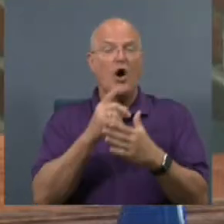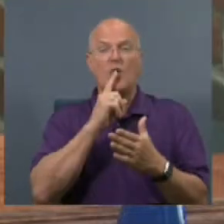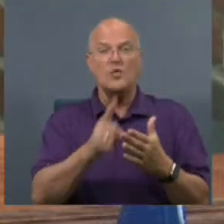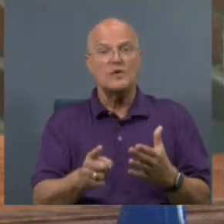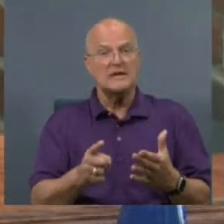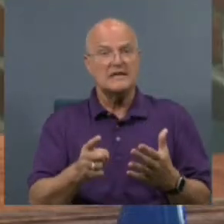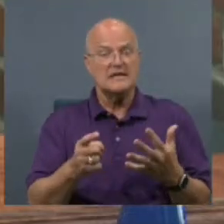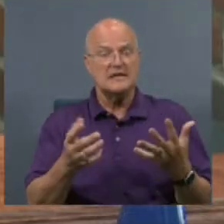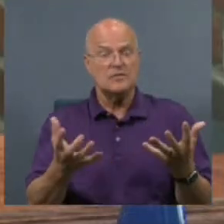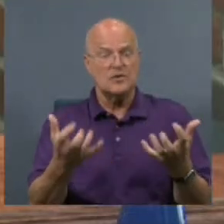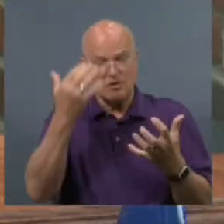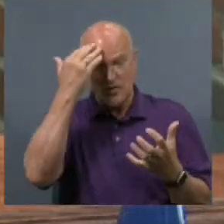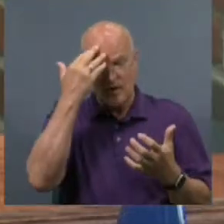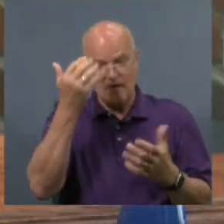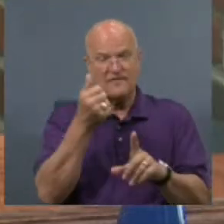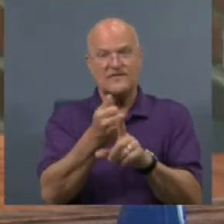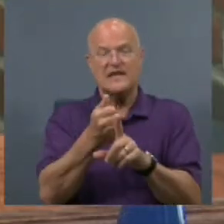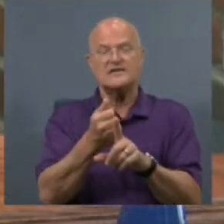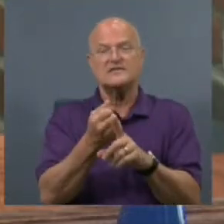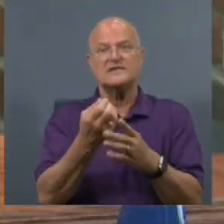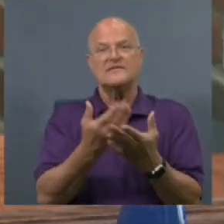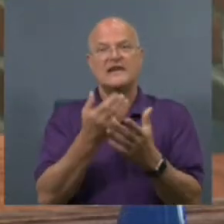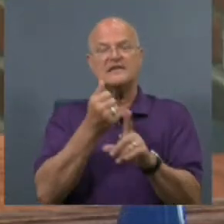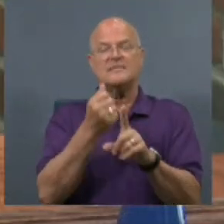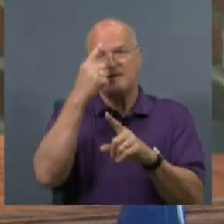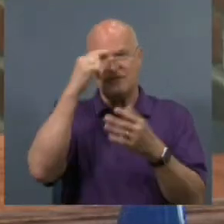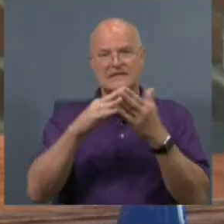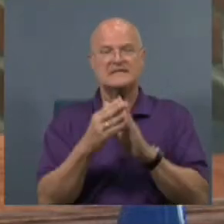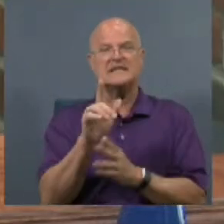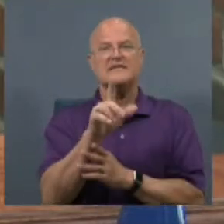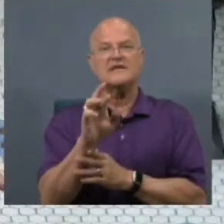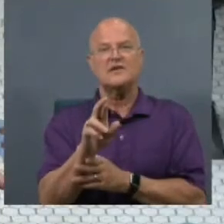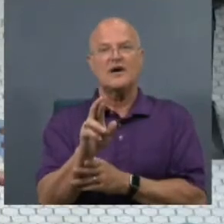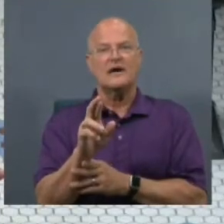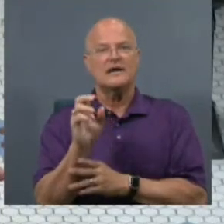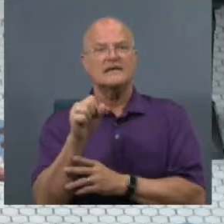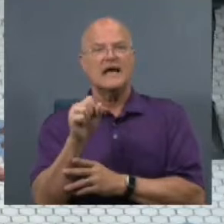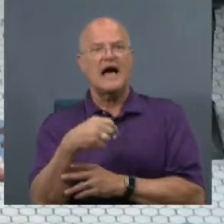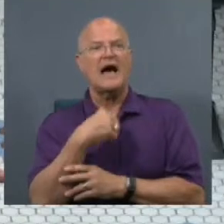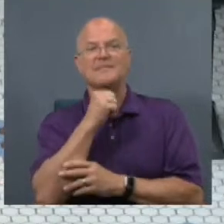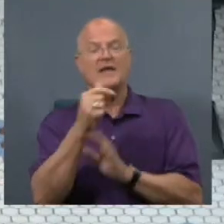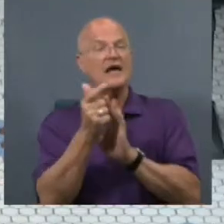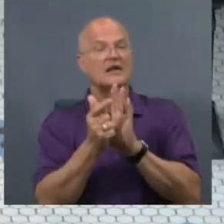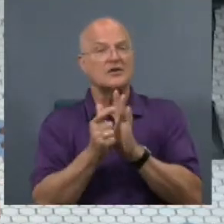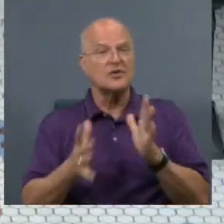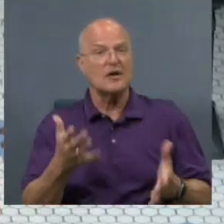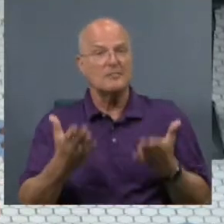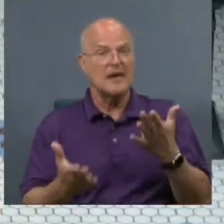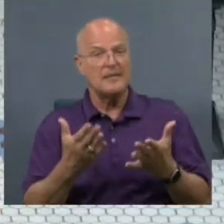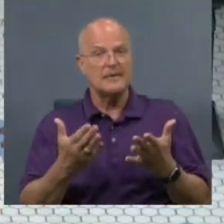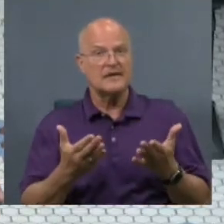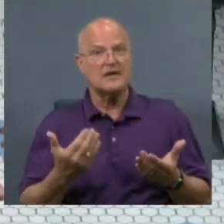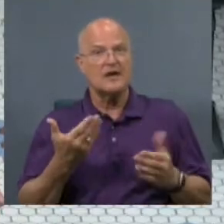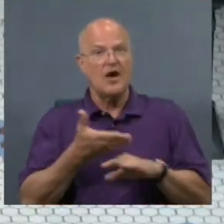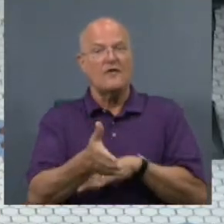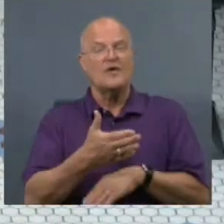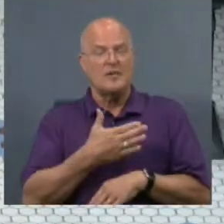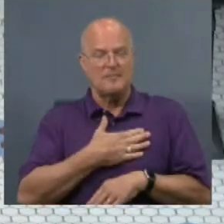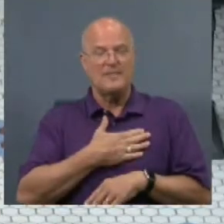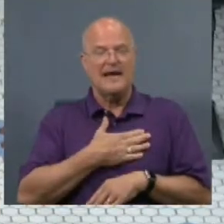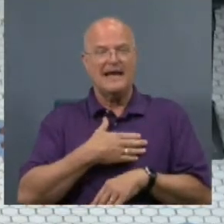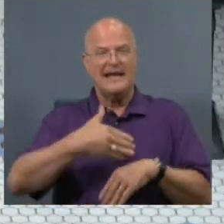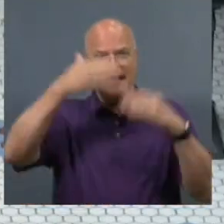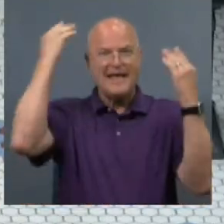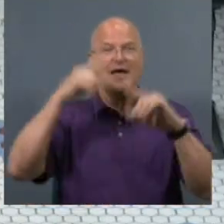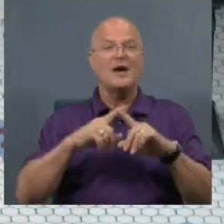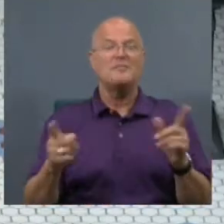care about is what is the financial impact to the taxpayers of the city of Little Rock. Yes, sir. I'm not an attorney, so I may be getting out over my skis, but I can tell you